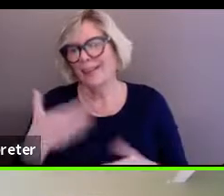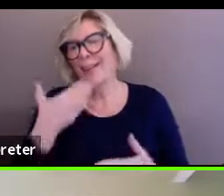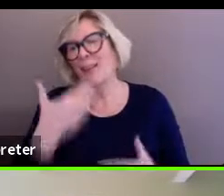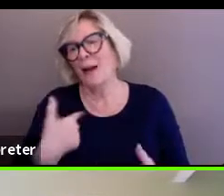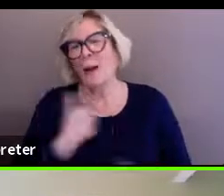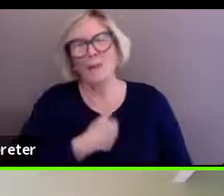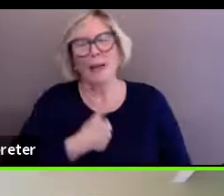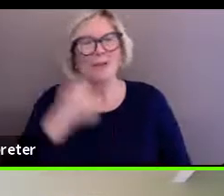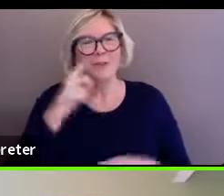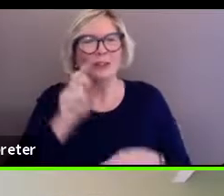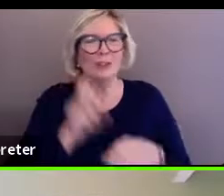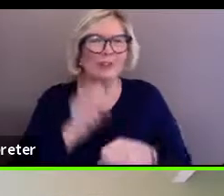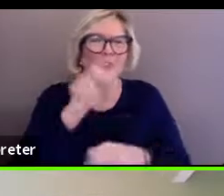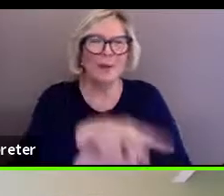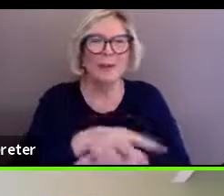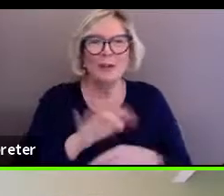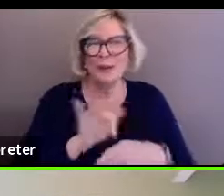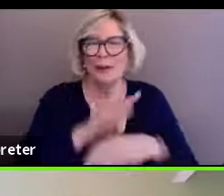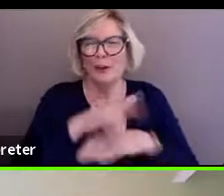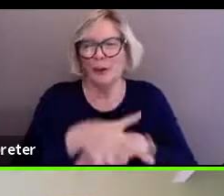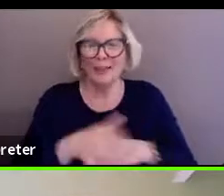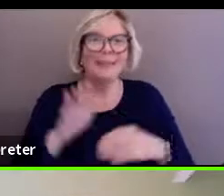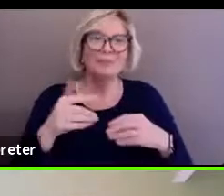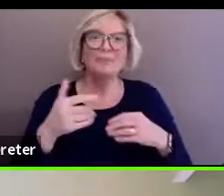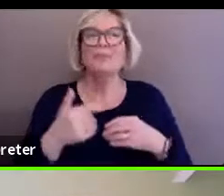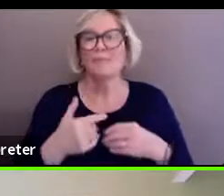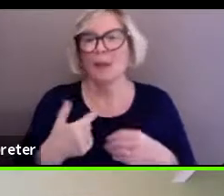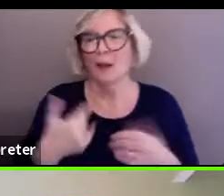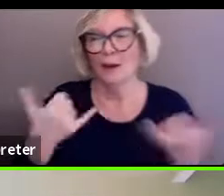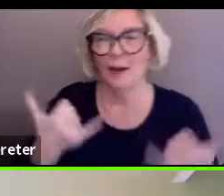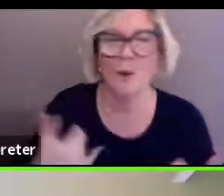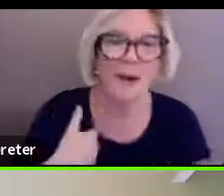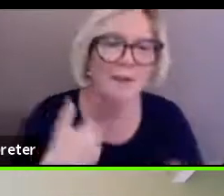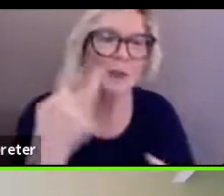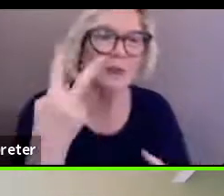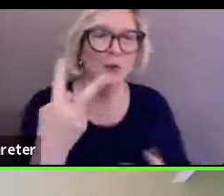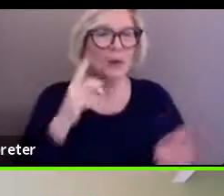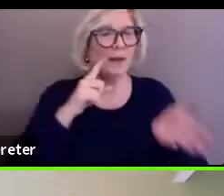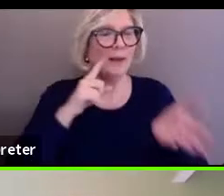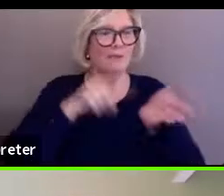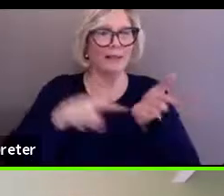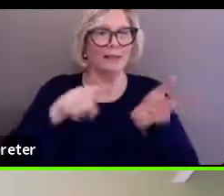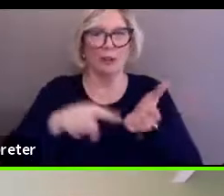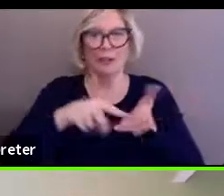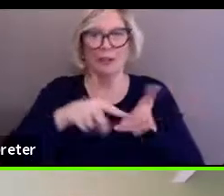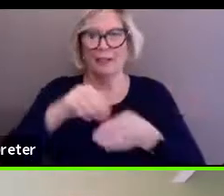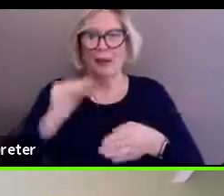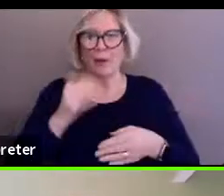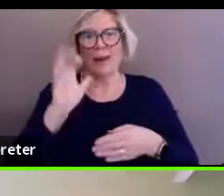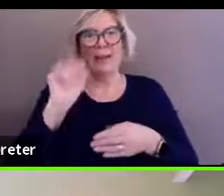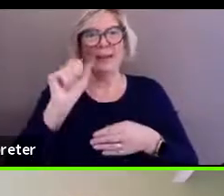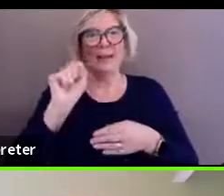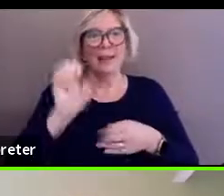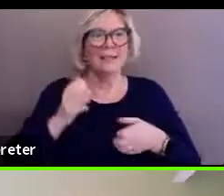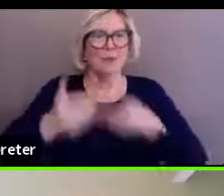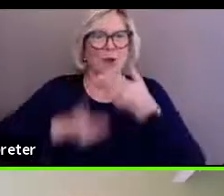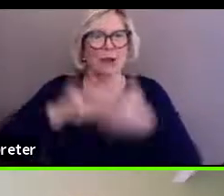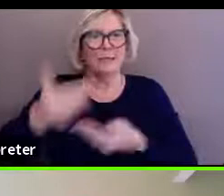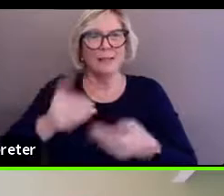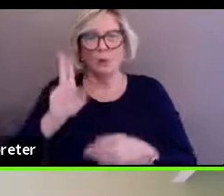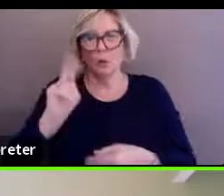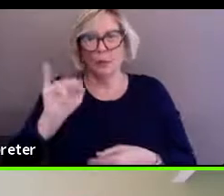that earlier. Currently, we do have 2 investigators in our case processing unit that are those